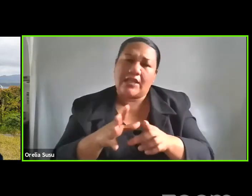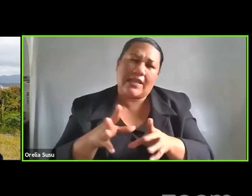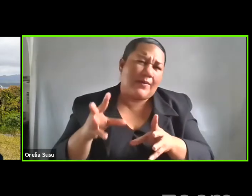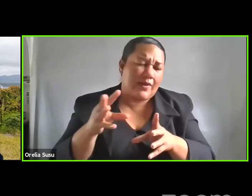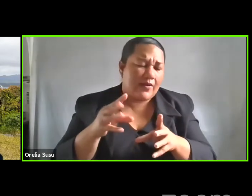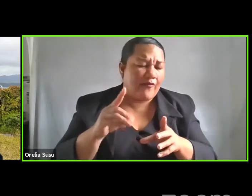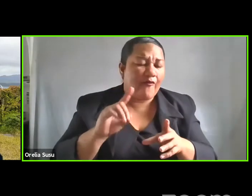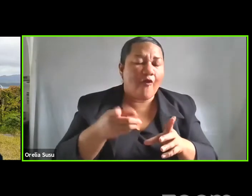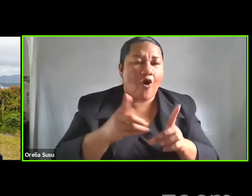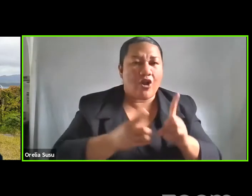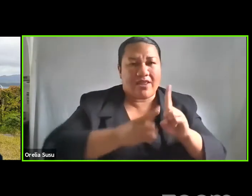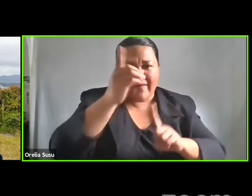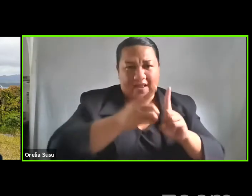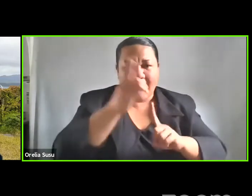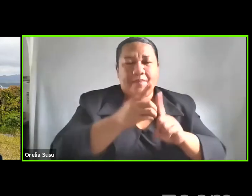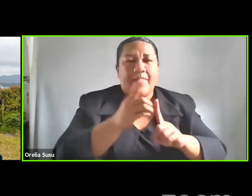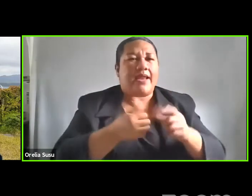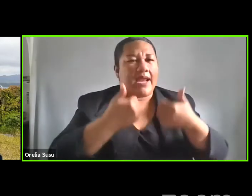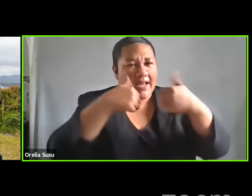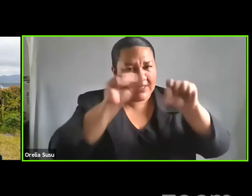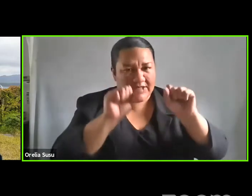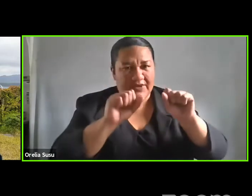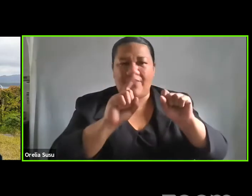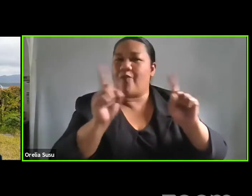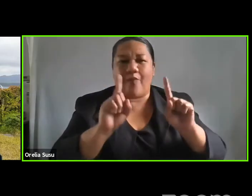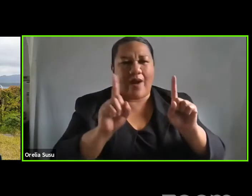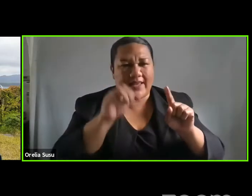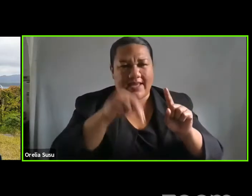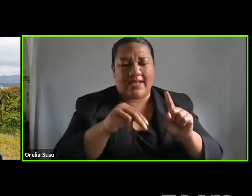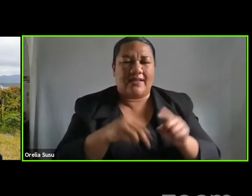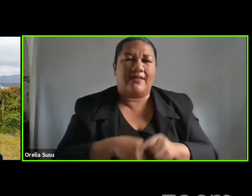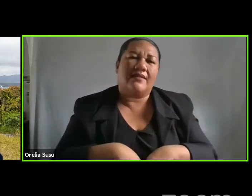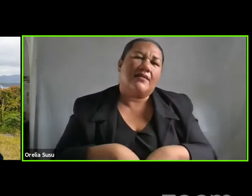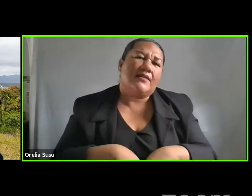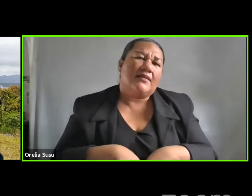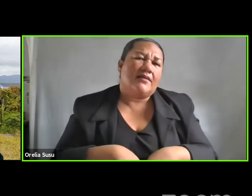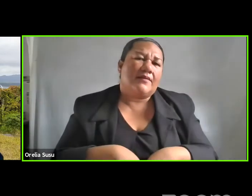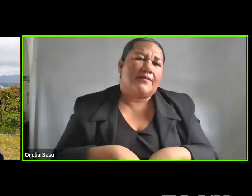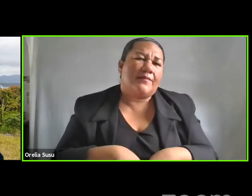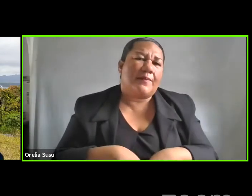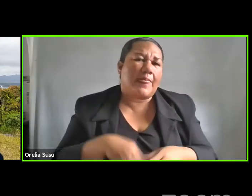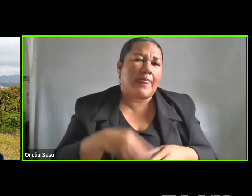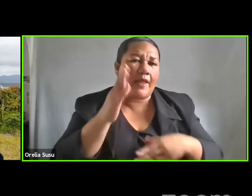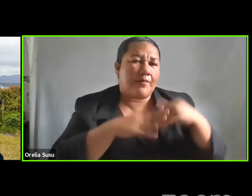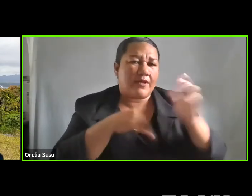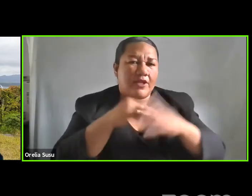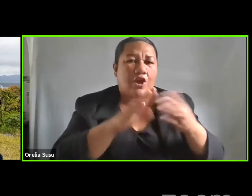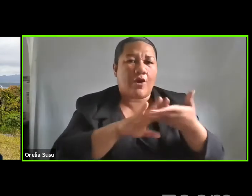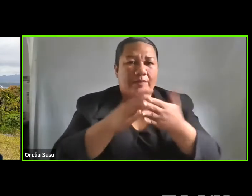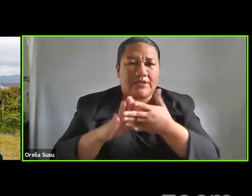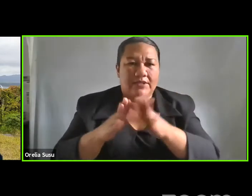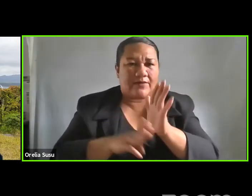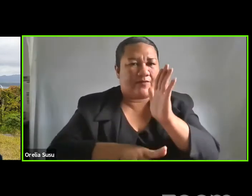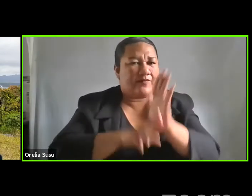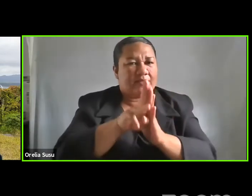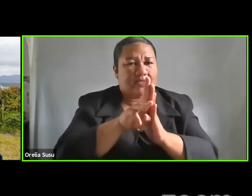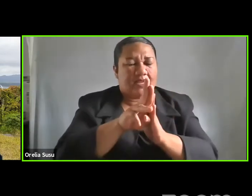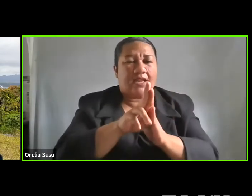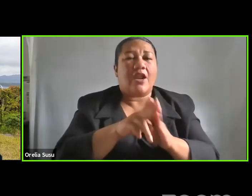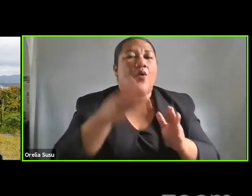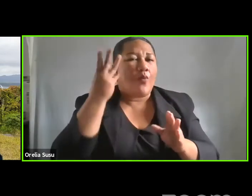to prepare for recover from is very important in building our community resilience women